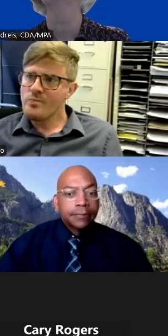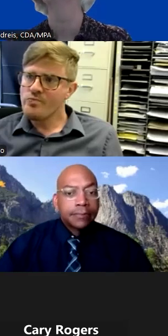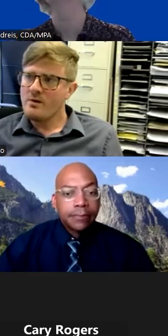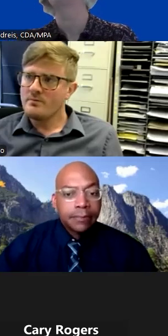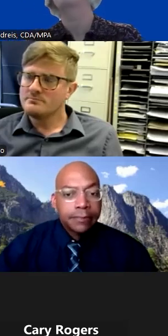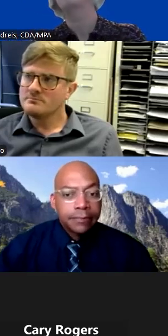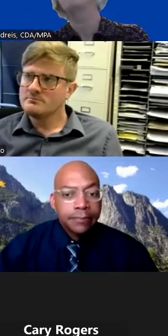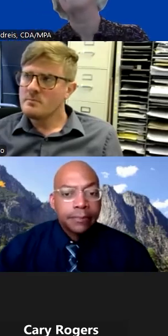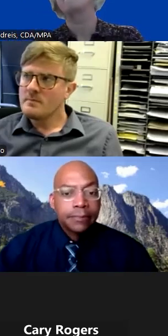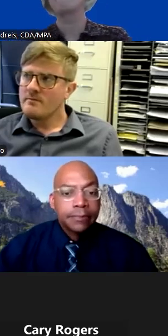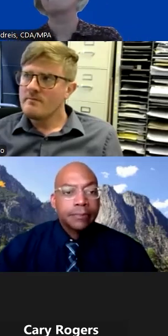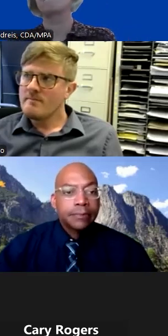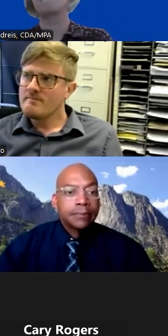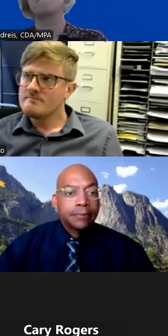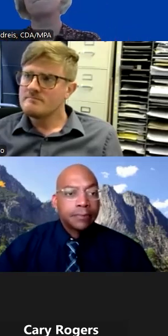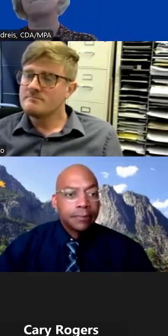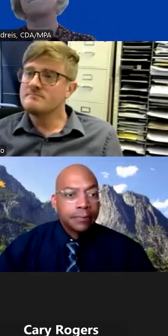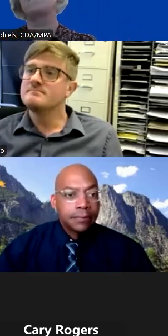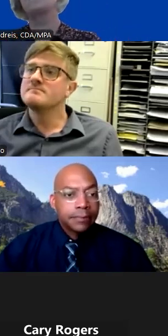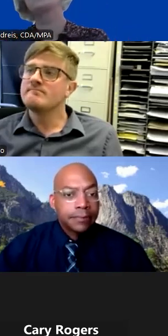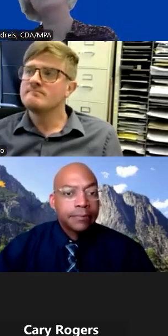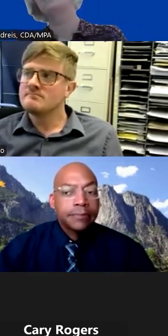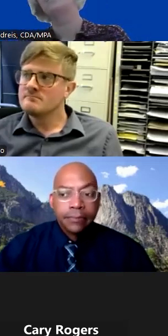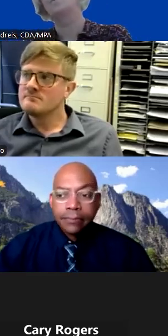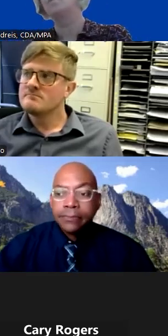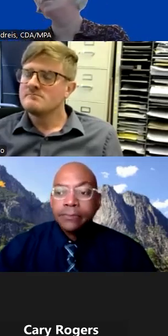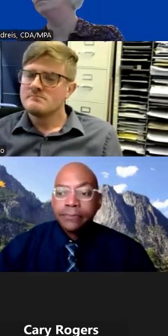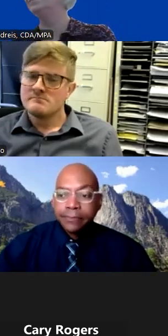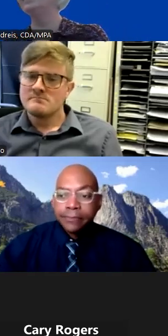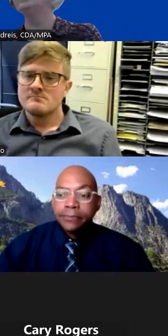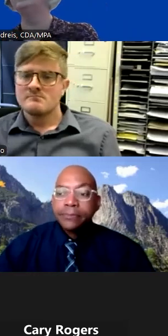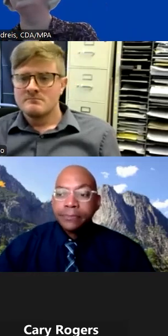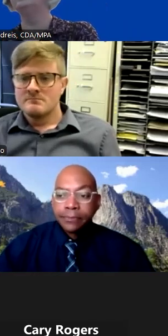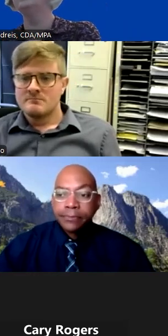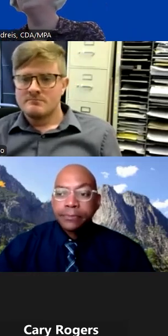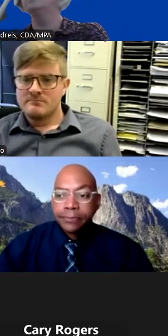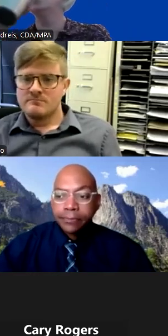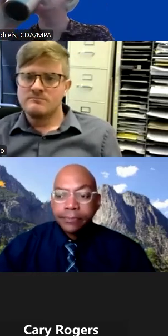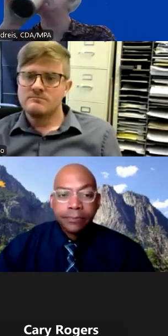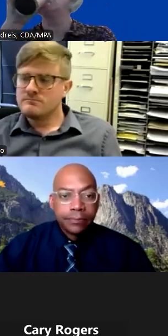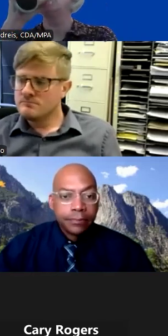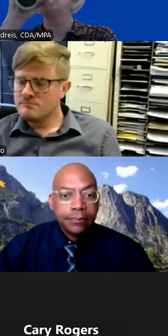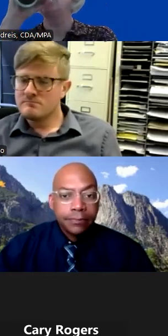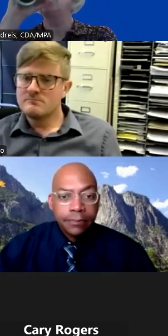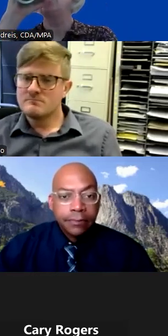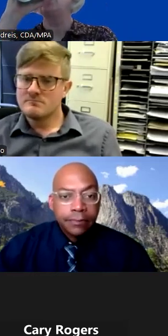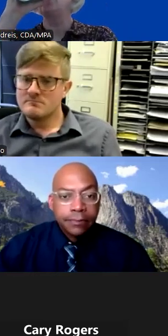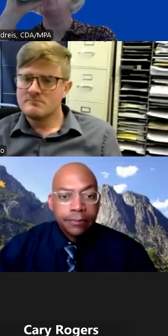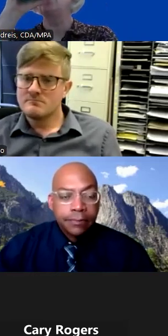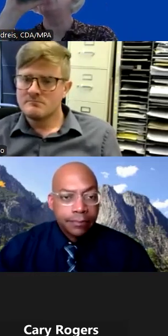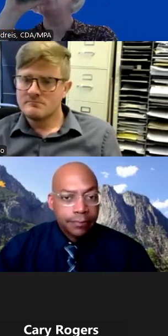gets pulled into some of those searches. And we've had some instances where inappropriate, like a sober